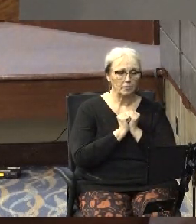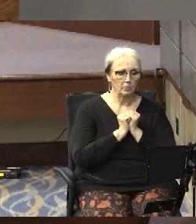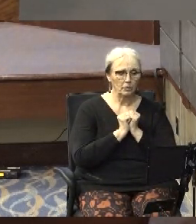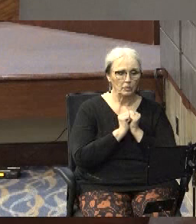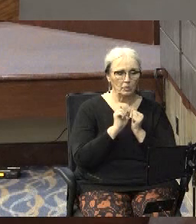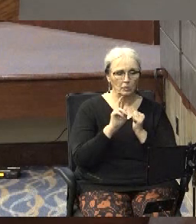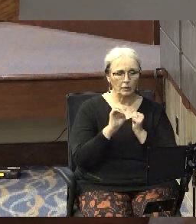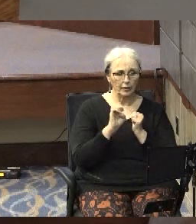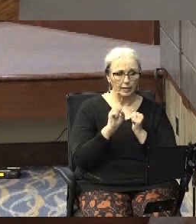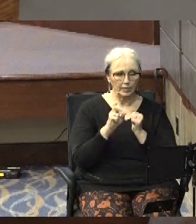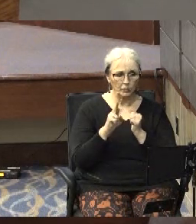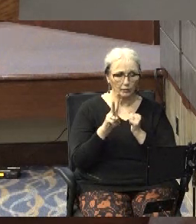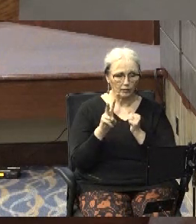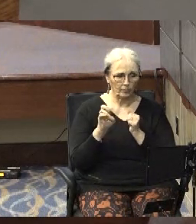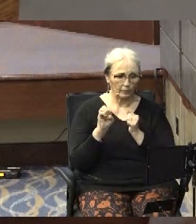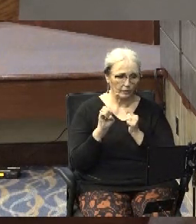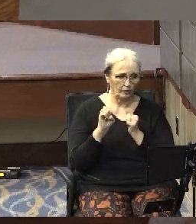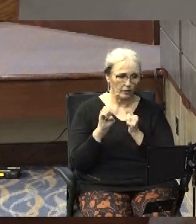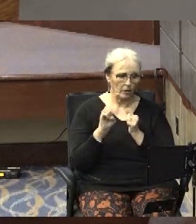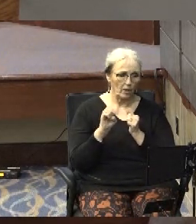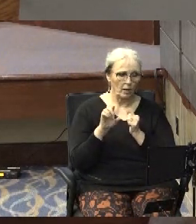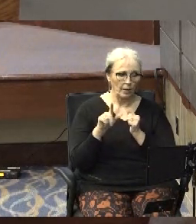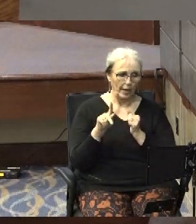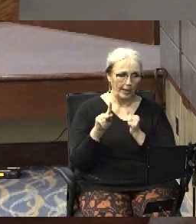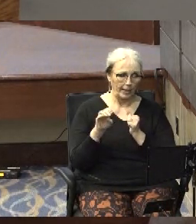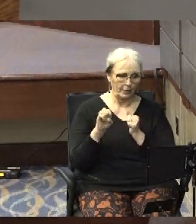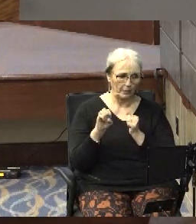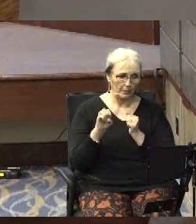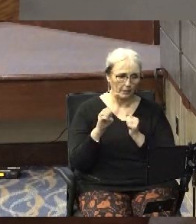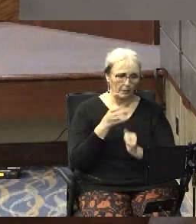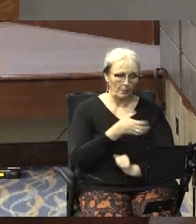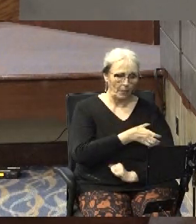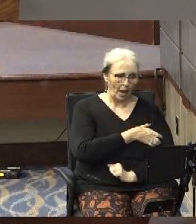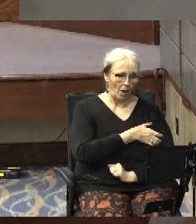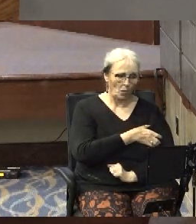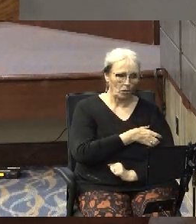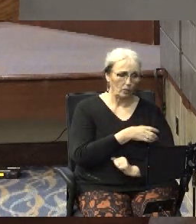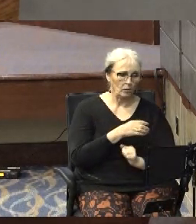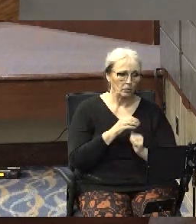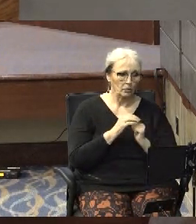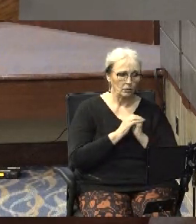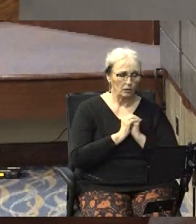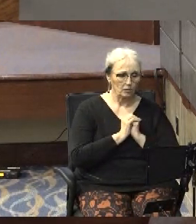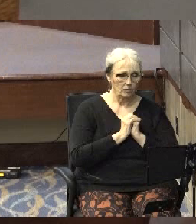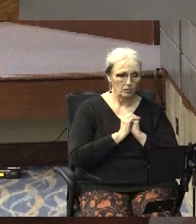reservoir, Lake Powell. Lake Powell Reservoir.